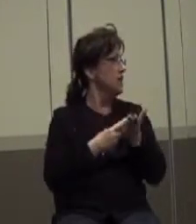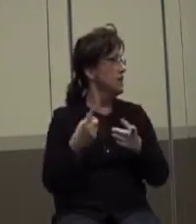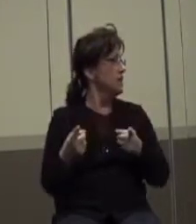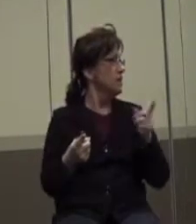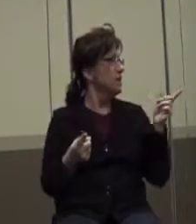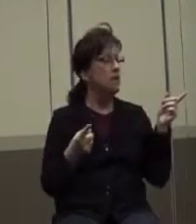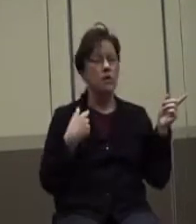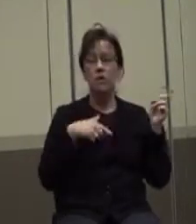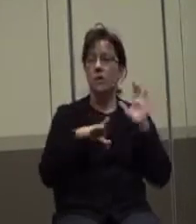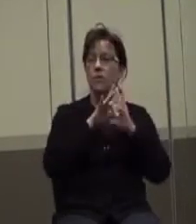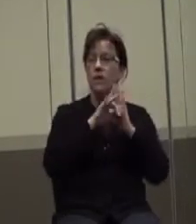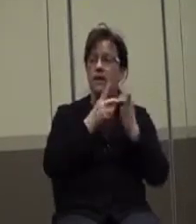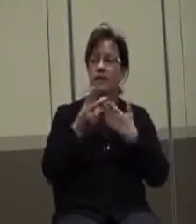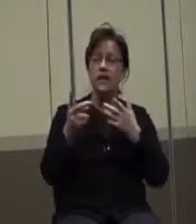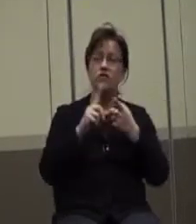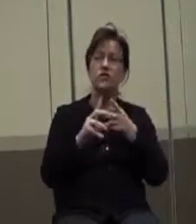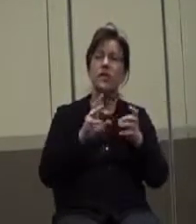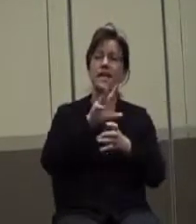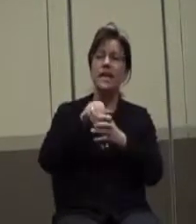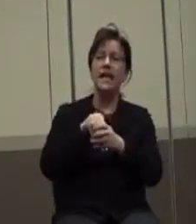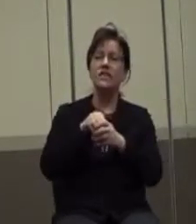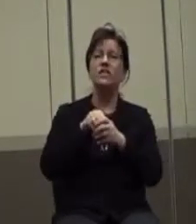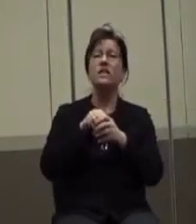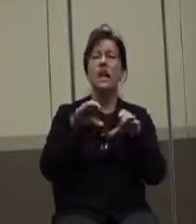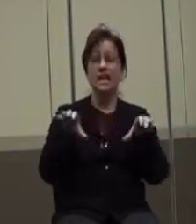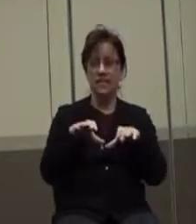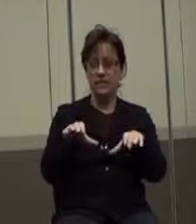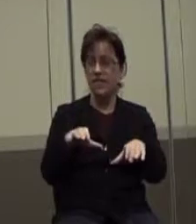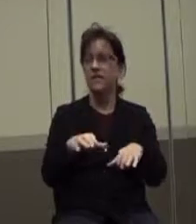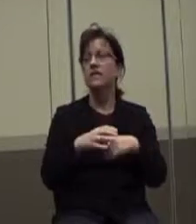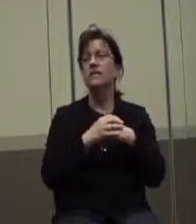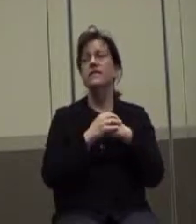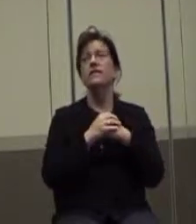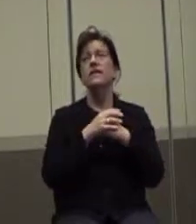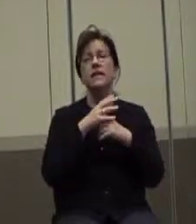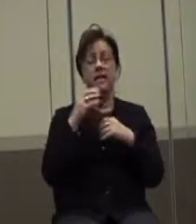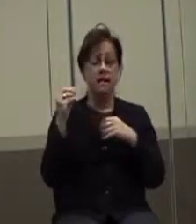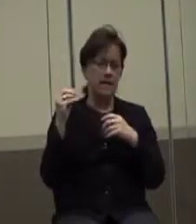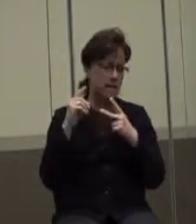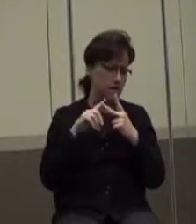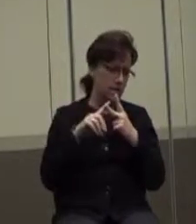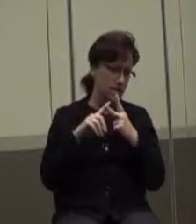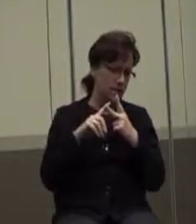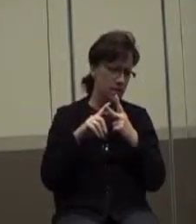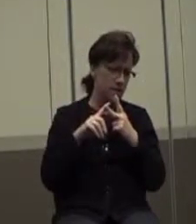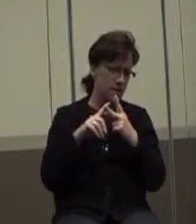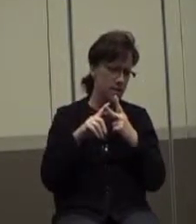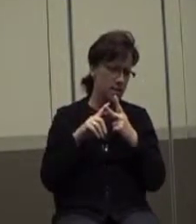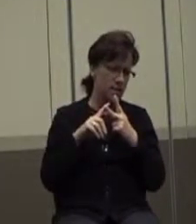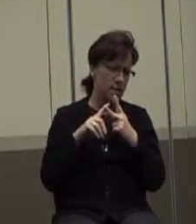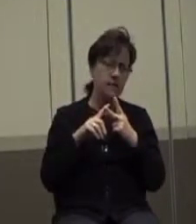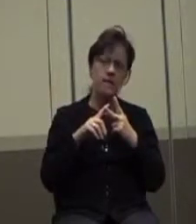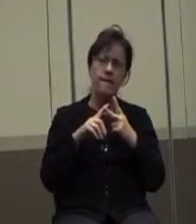picked the failure to engage in the activity. All right, failure to engage in the activity. And we have like